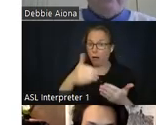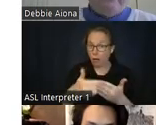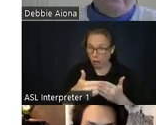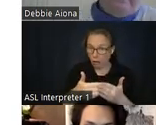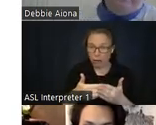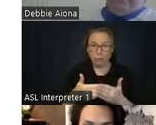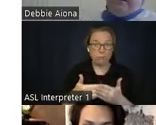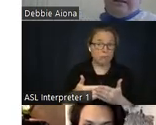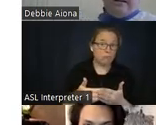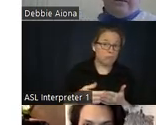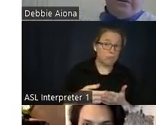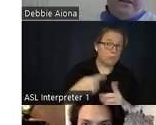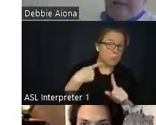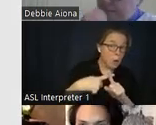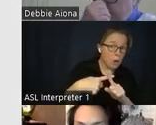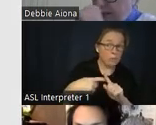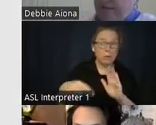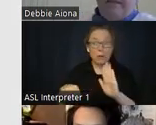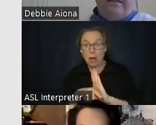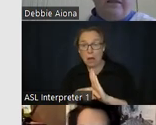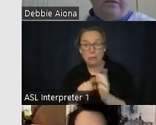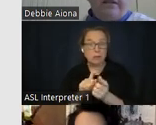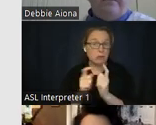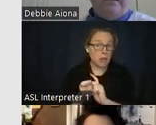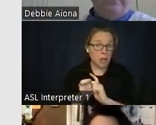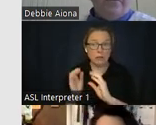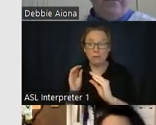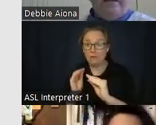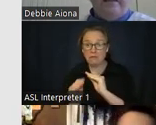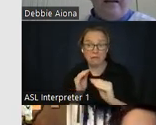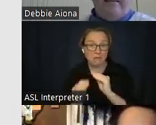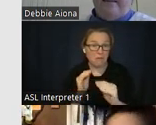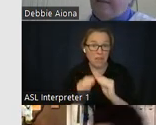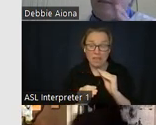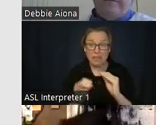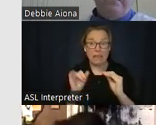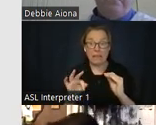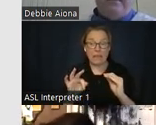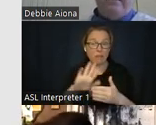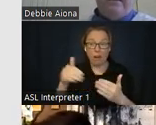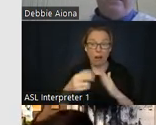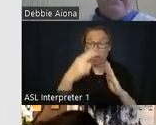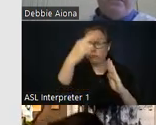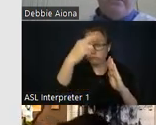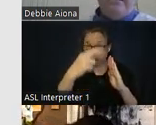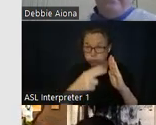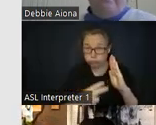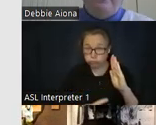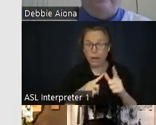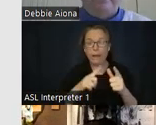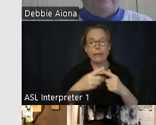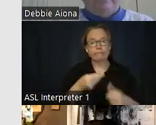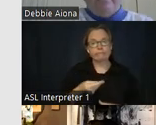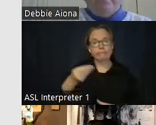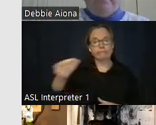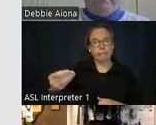what we like about it and if what needs to be fixed. And if we get through the whole thing tonight, then we can pass it on to the full